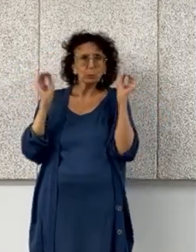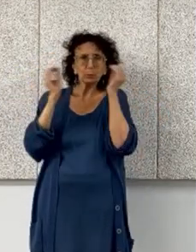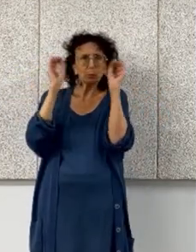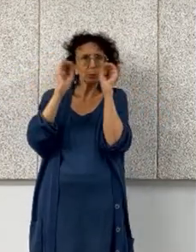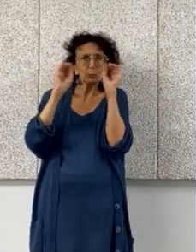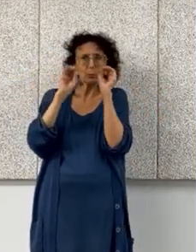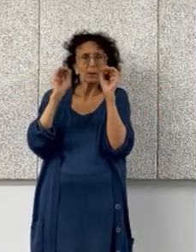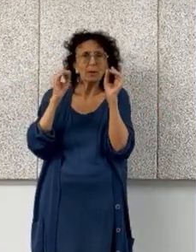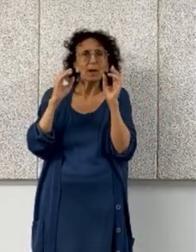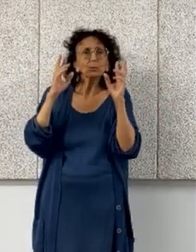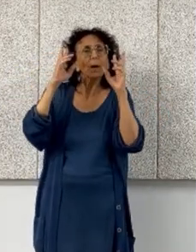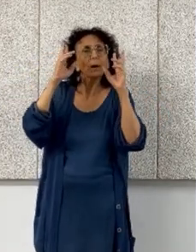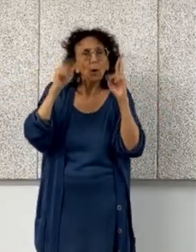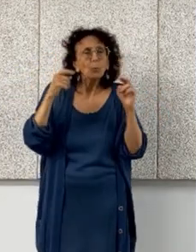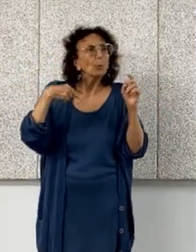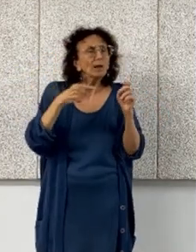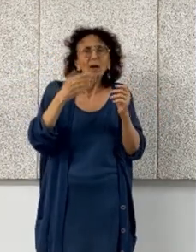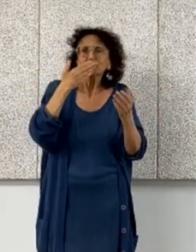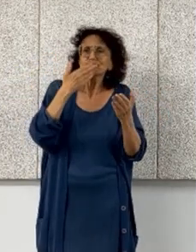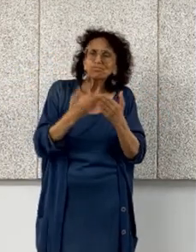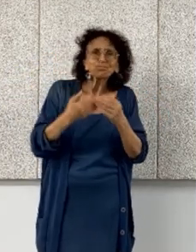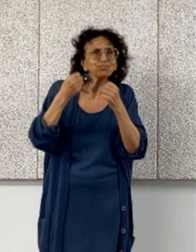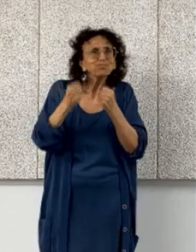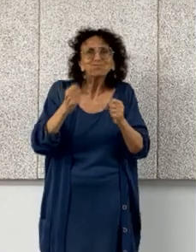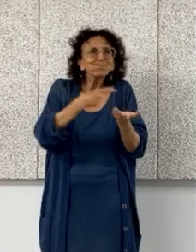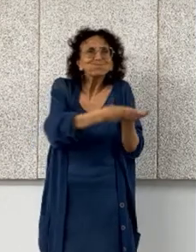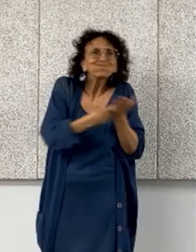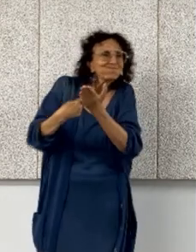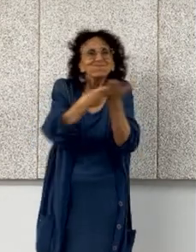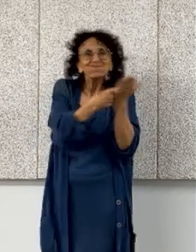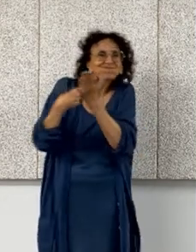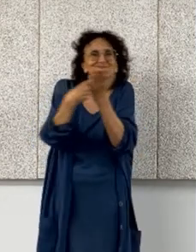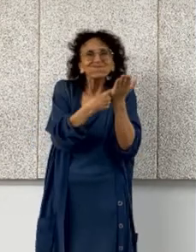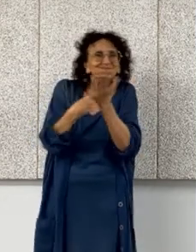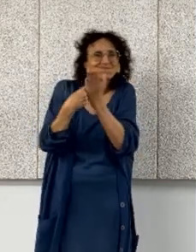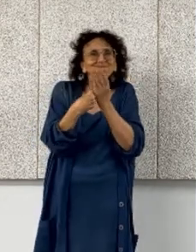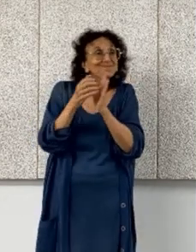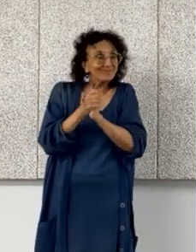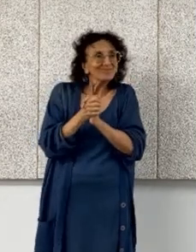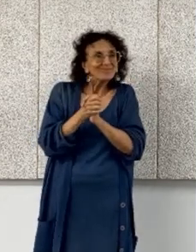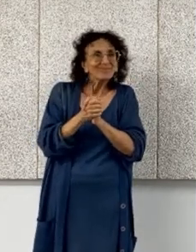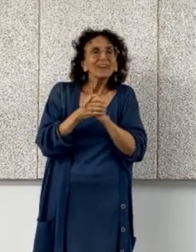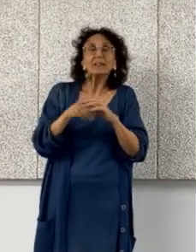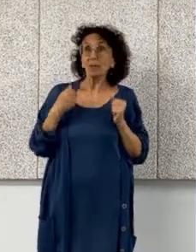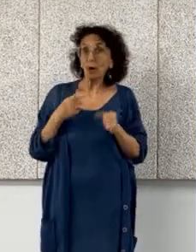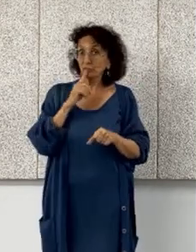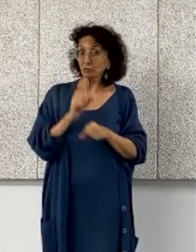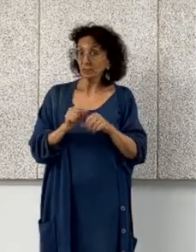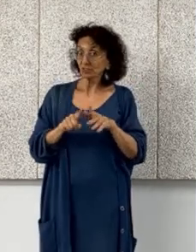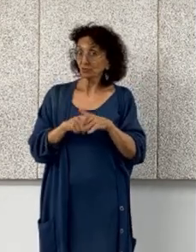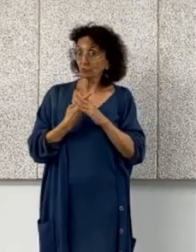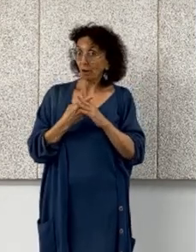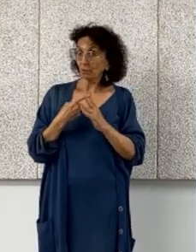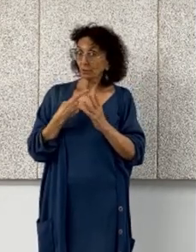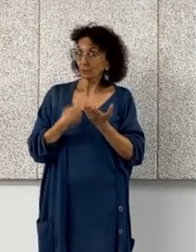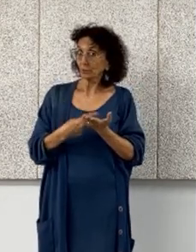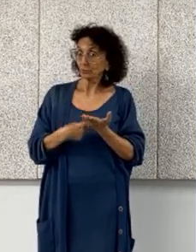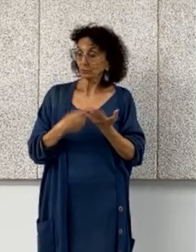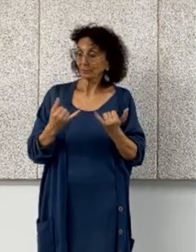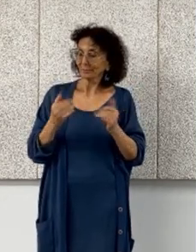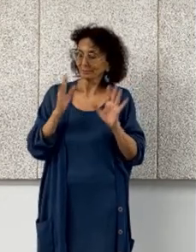and I hope for a robust dialogue between the four of us, if nothing else. All right, I'm really beginning now. I guess I love to have beginnings.